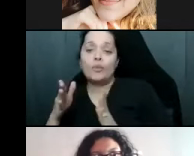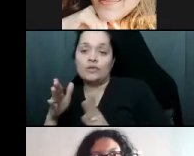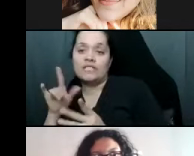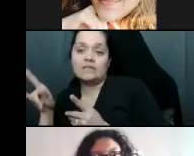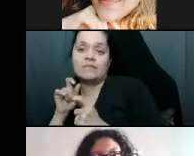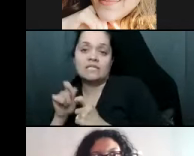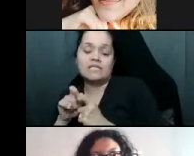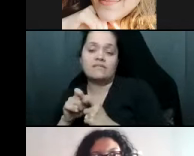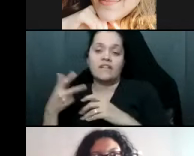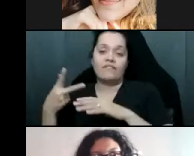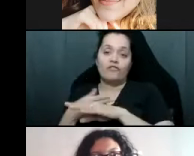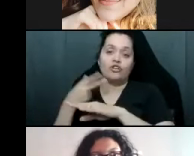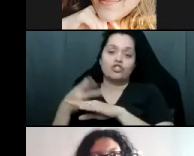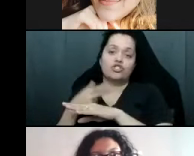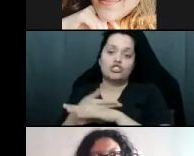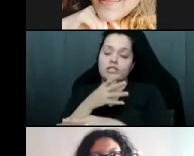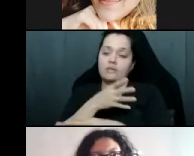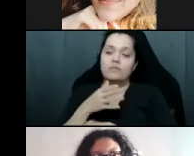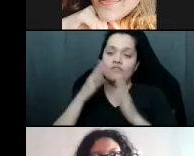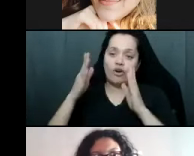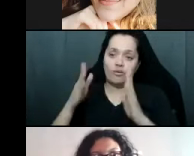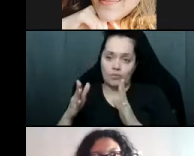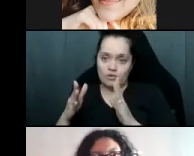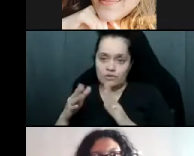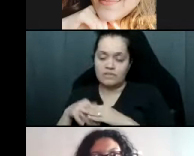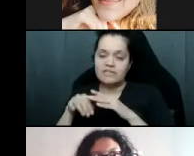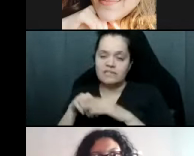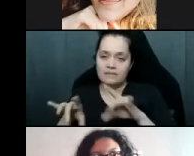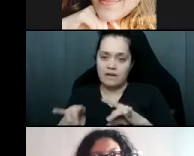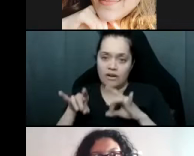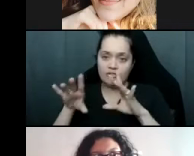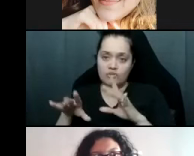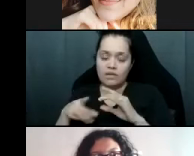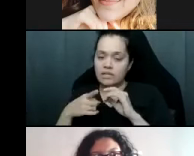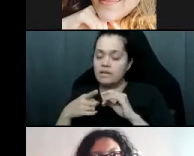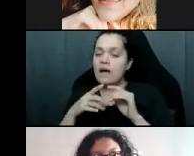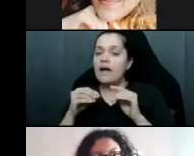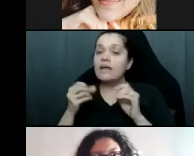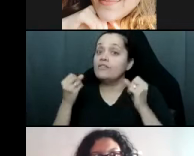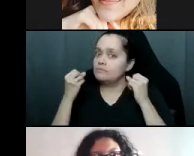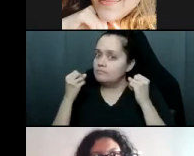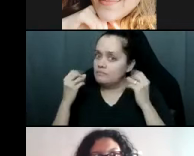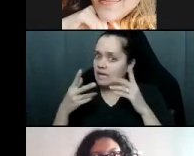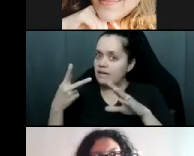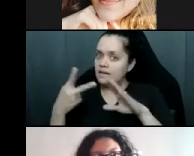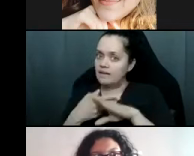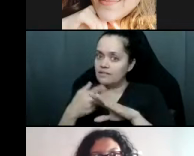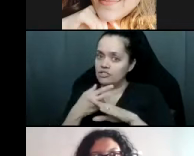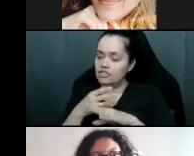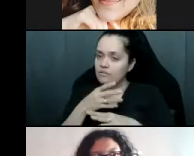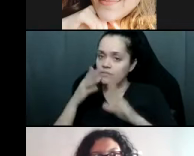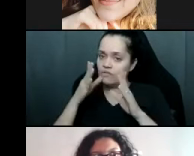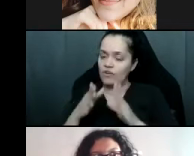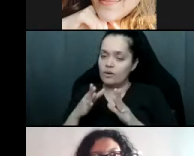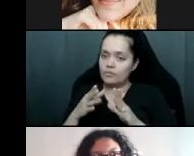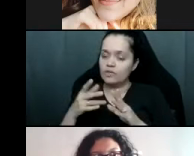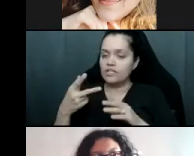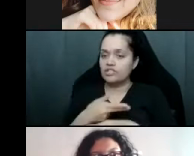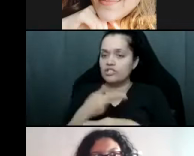for sheep farmers in Australia. And there are many sheep farmers, big sheep